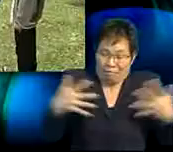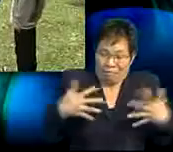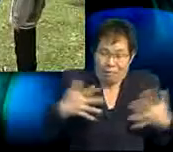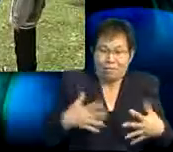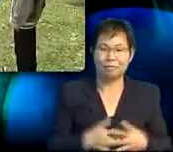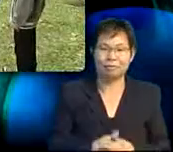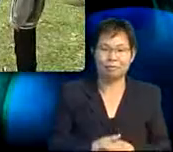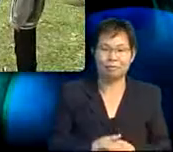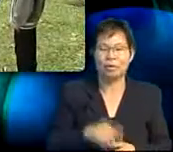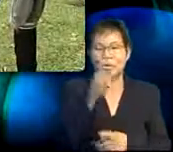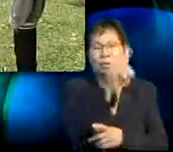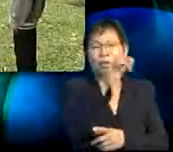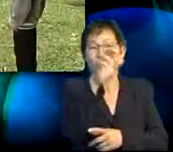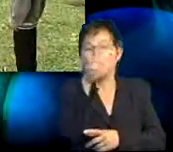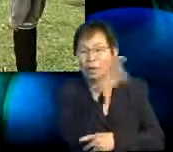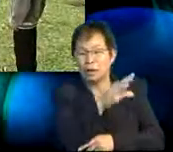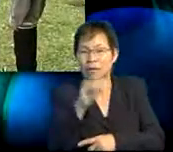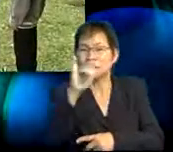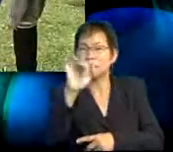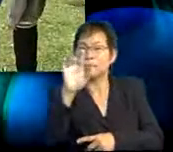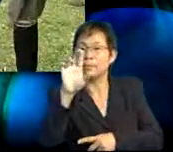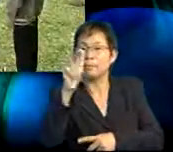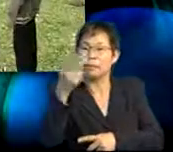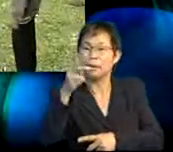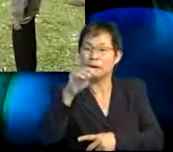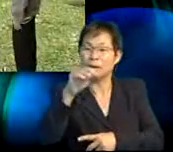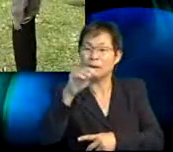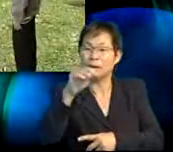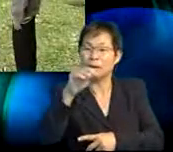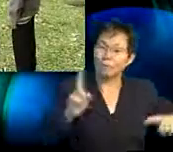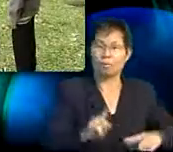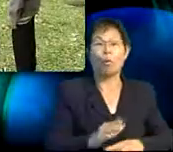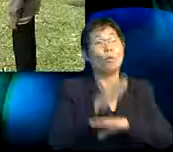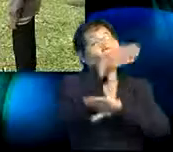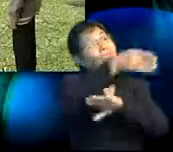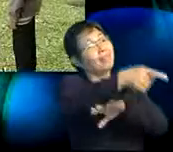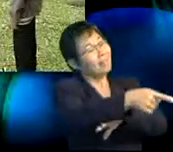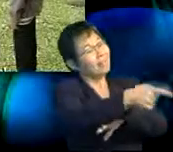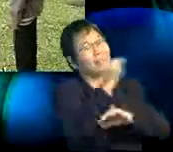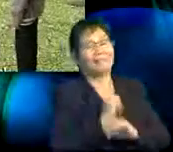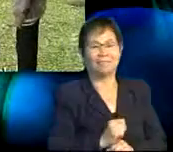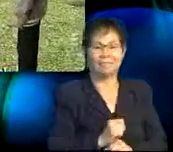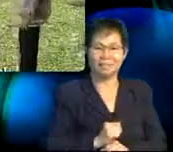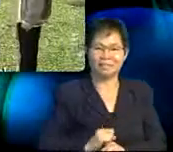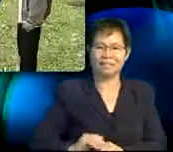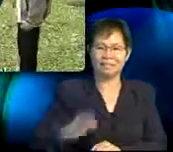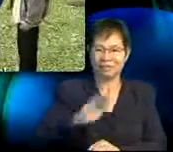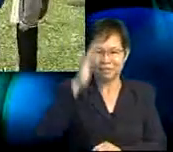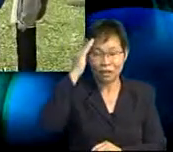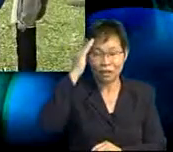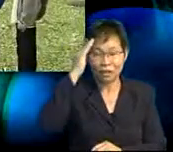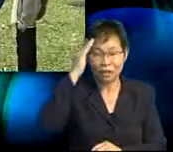Where's Ryan and Ibrahim's campsite? Over there. Oh, no, you guys don't know where they're